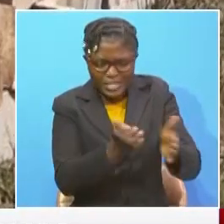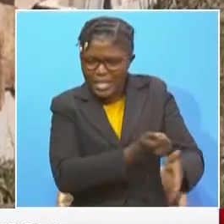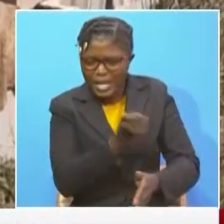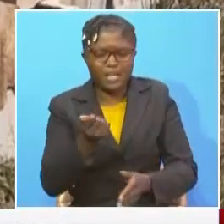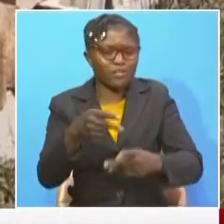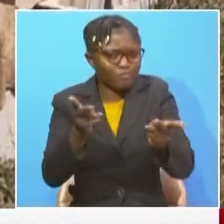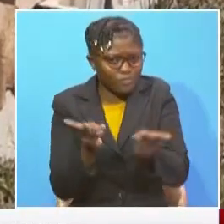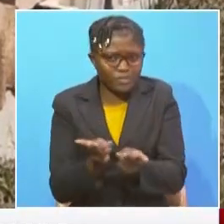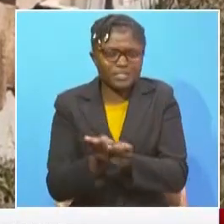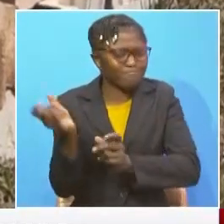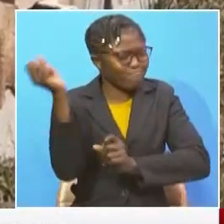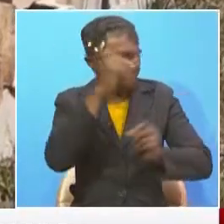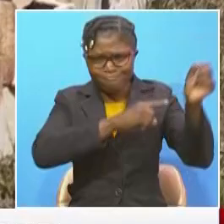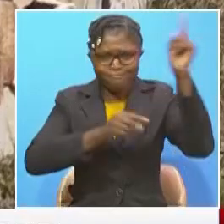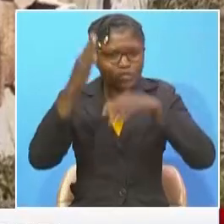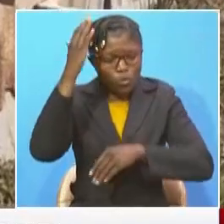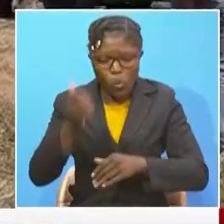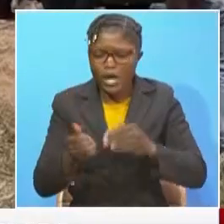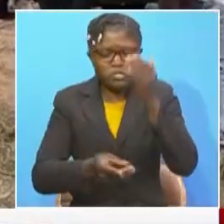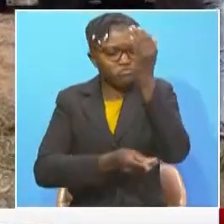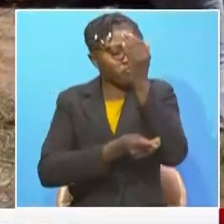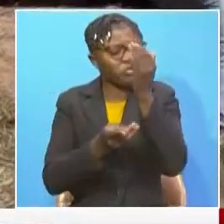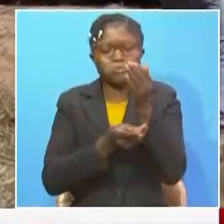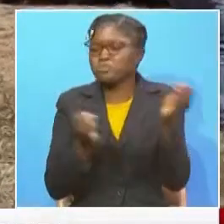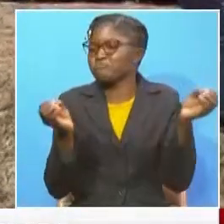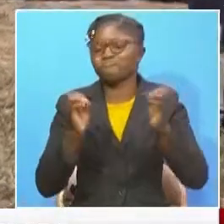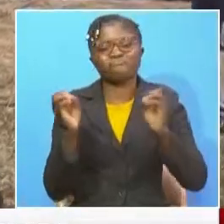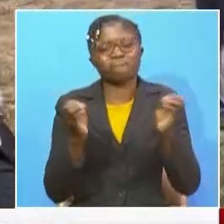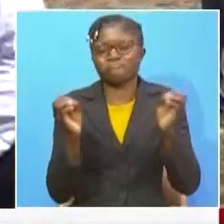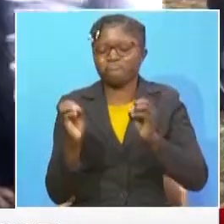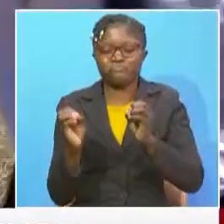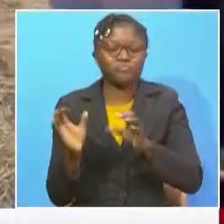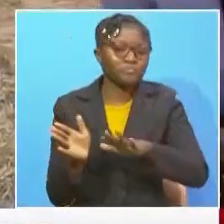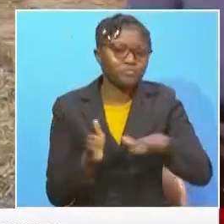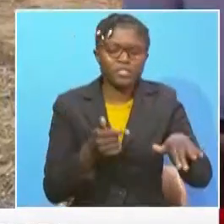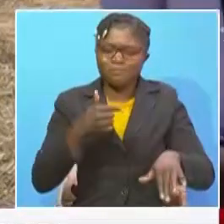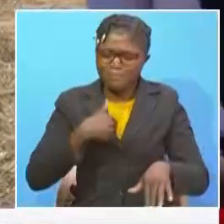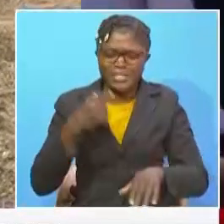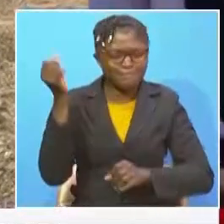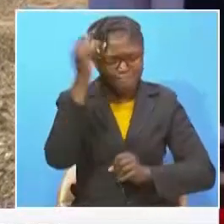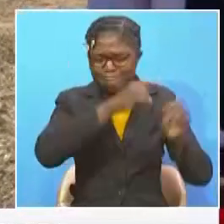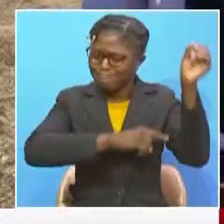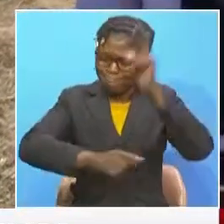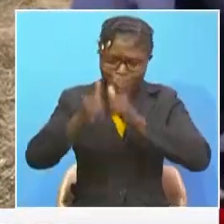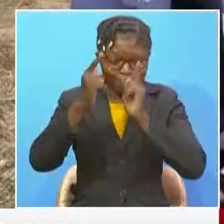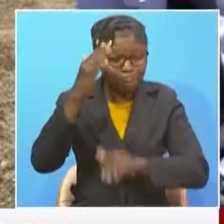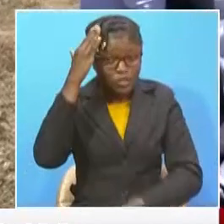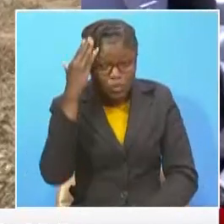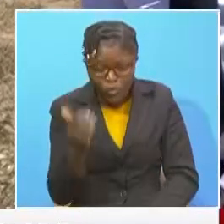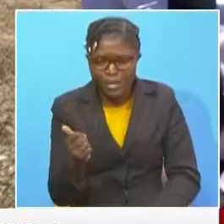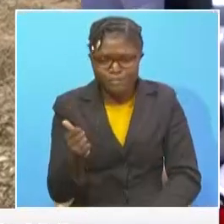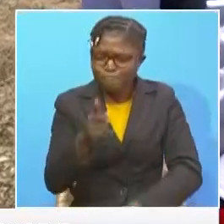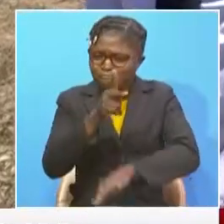officials, is disappointed with the development. I'm just disappointed because if this project was